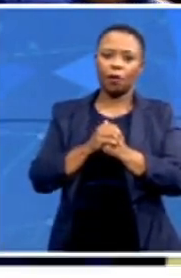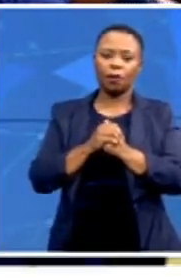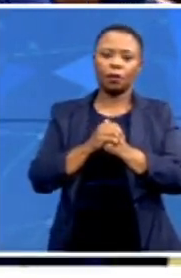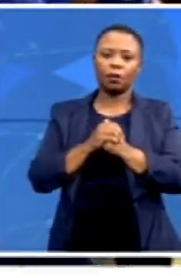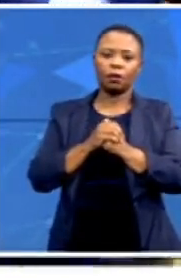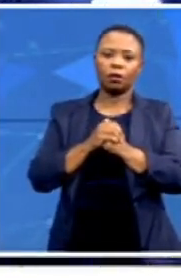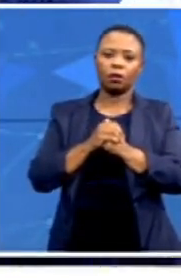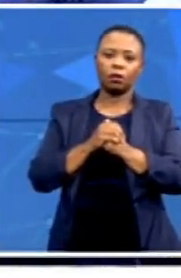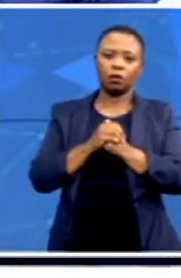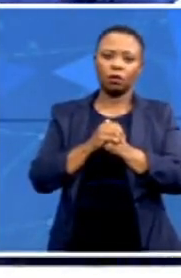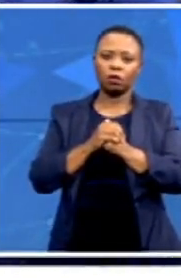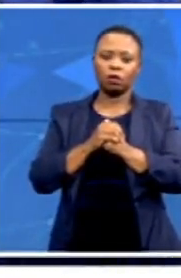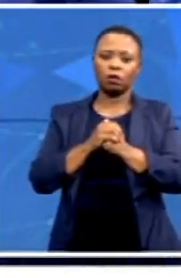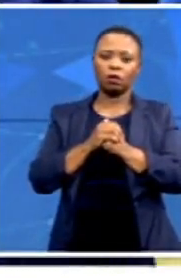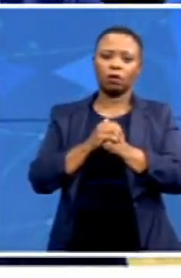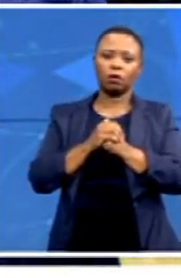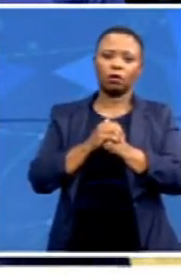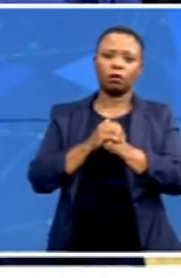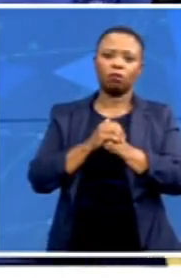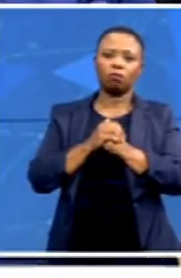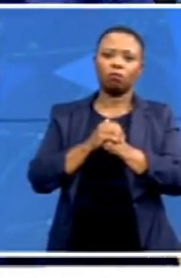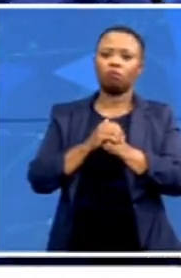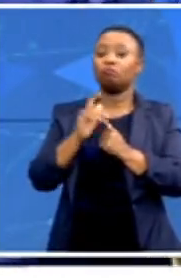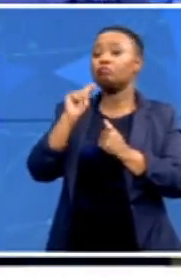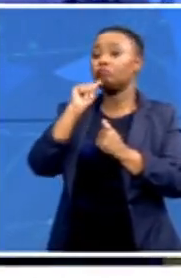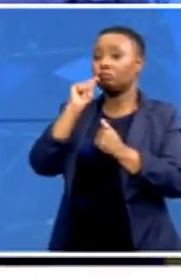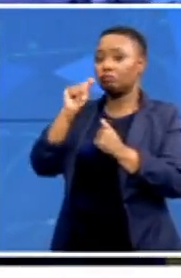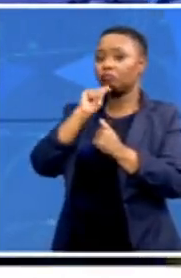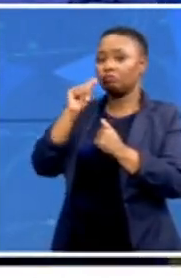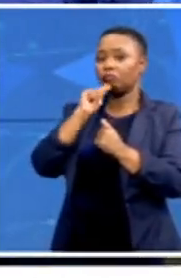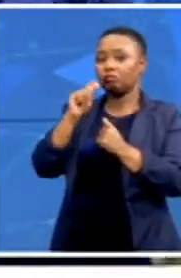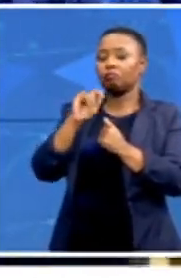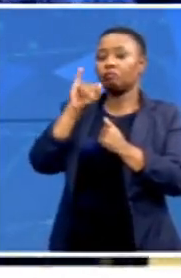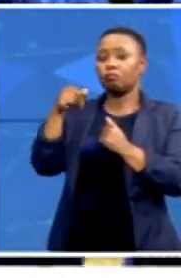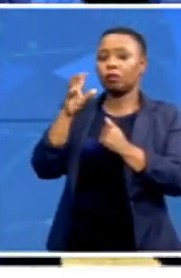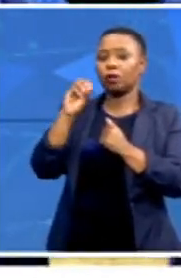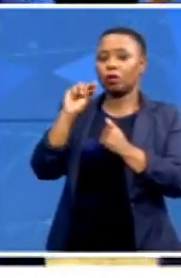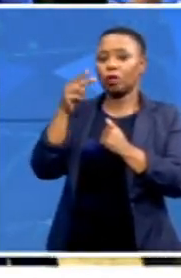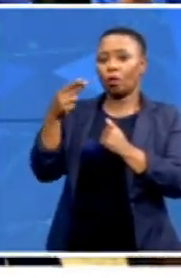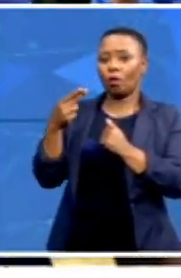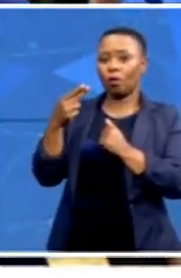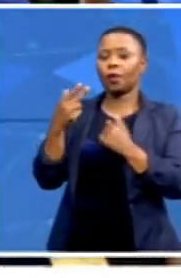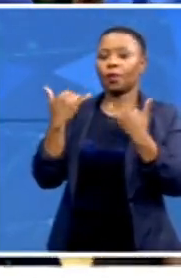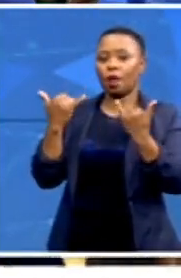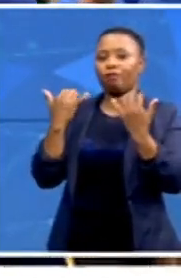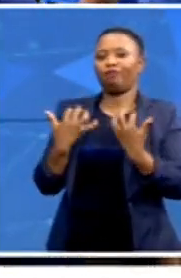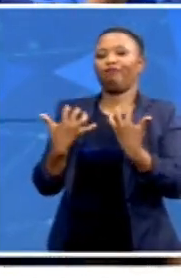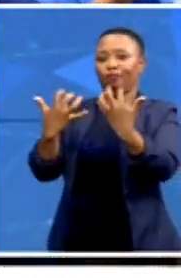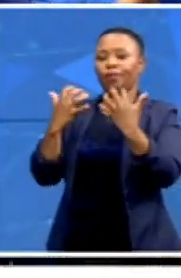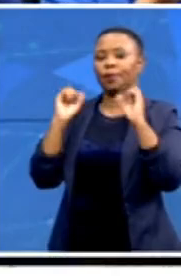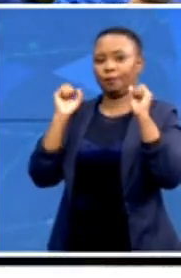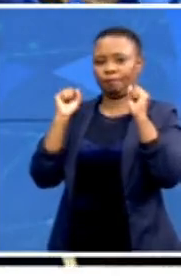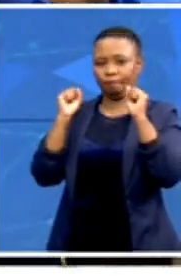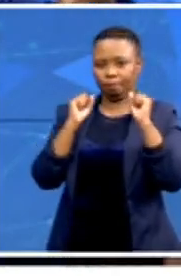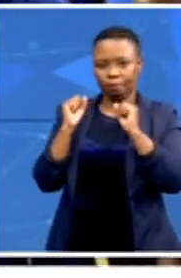Certainly, Blaine, John Steenhuisen is just taking to that podium addressing these candidates, councillor candidates for